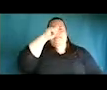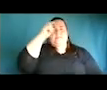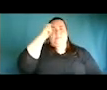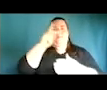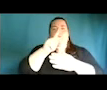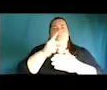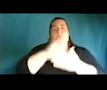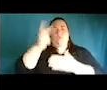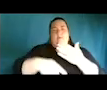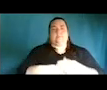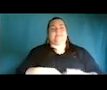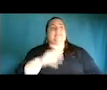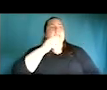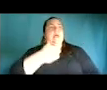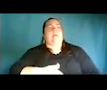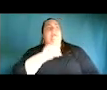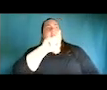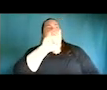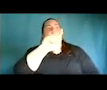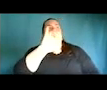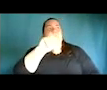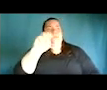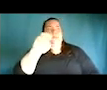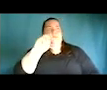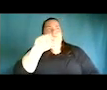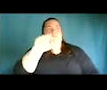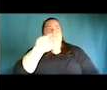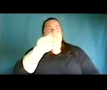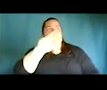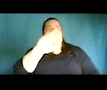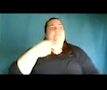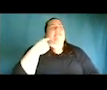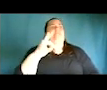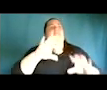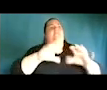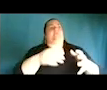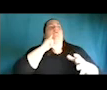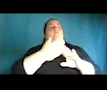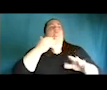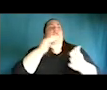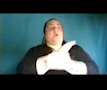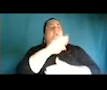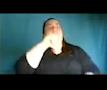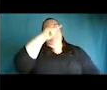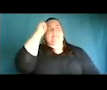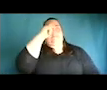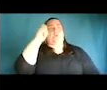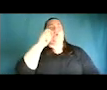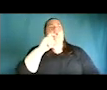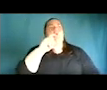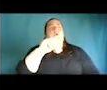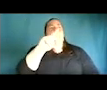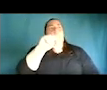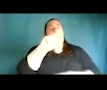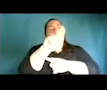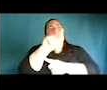My name is Adrian Marcus, and I'm the Dean of the Division for Pre-College and Summer Undergraduate Programs. I want to